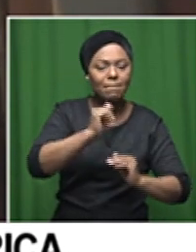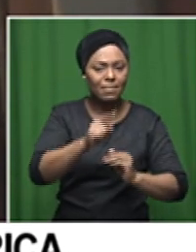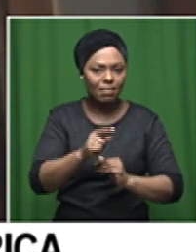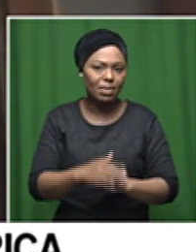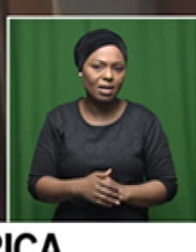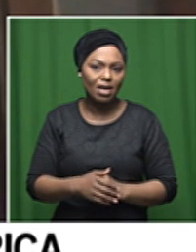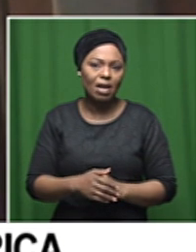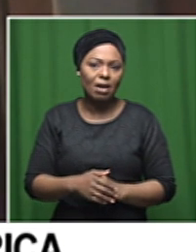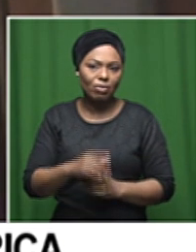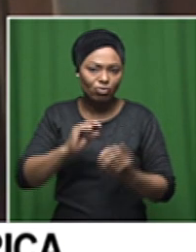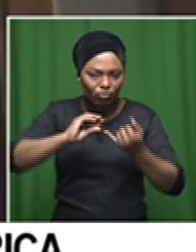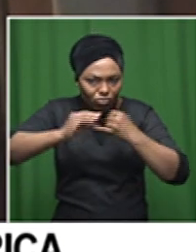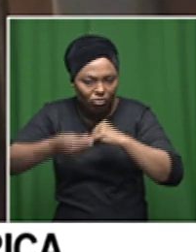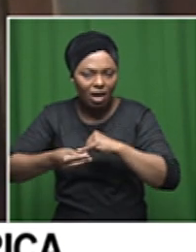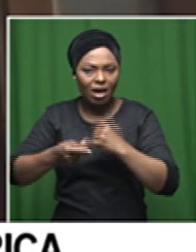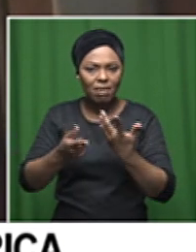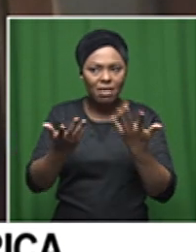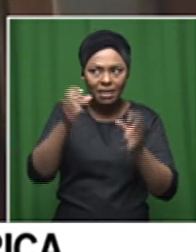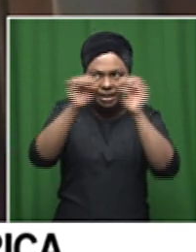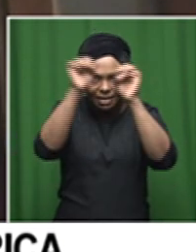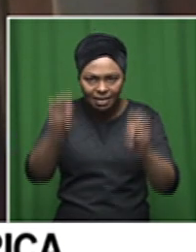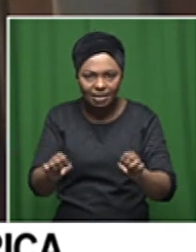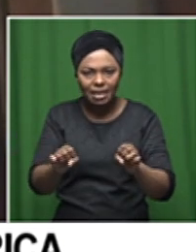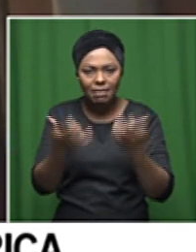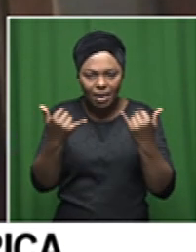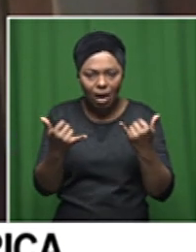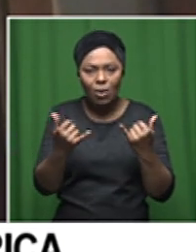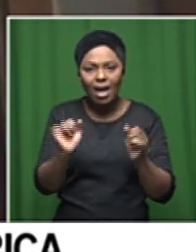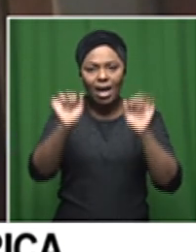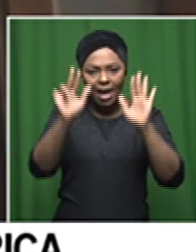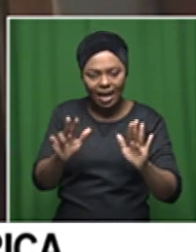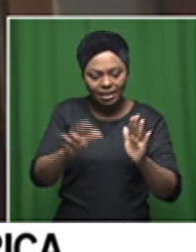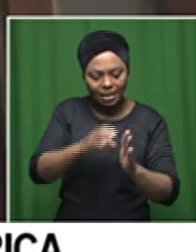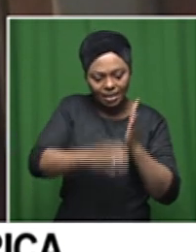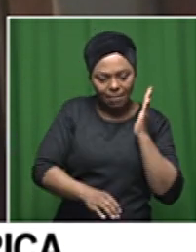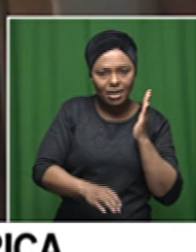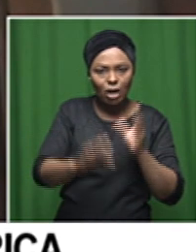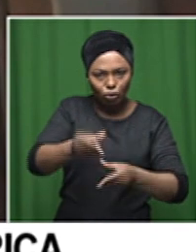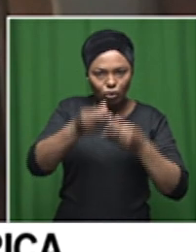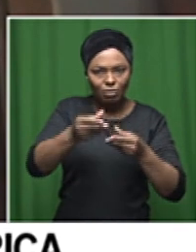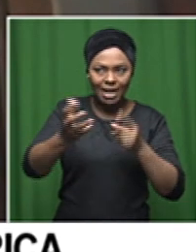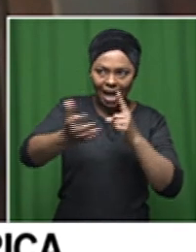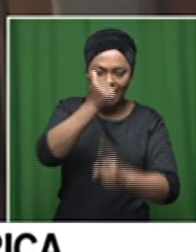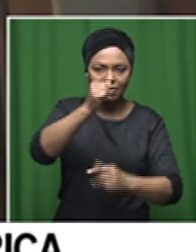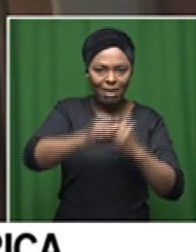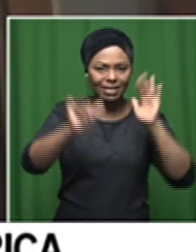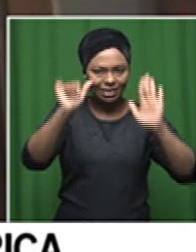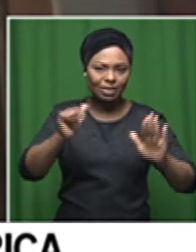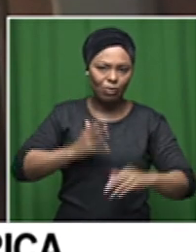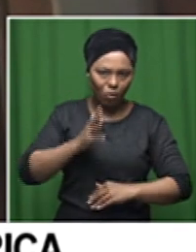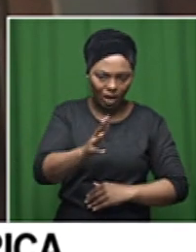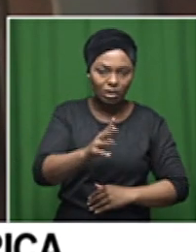that we revamp the system. We have an 8-chapter document that we want to achieve in 6 months. That is